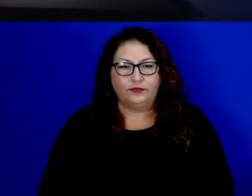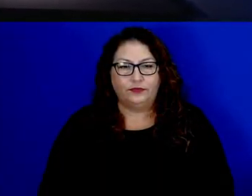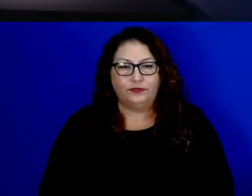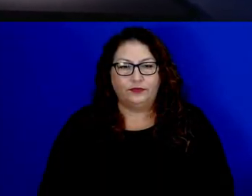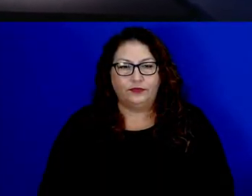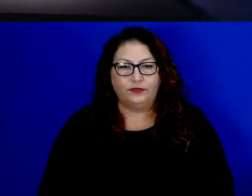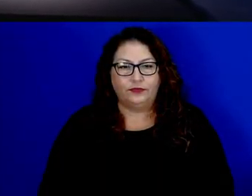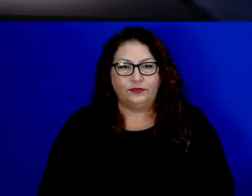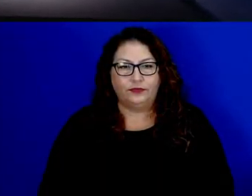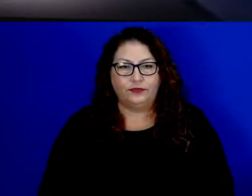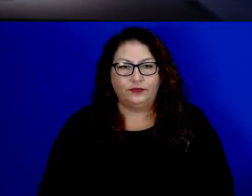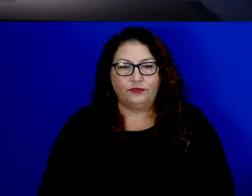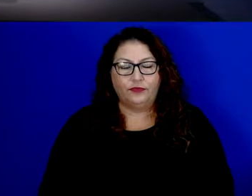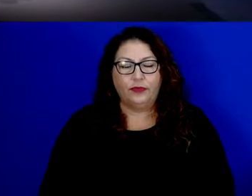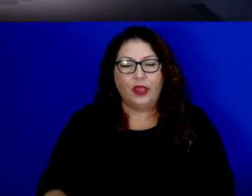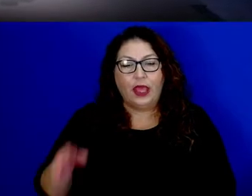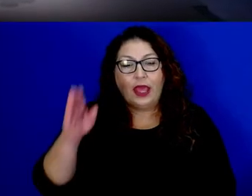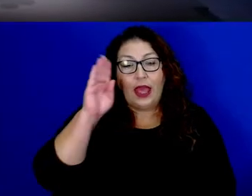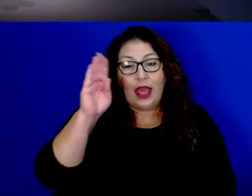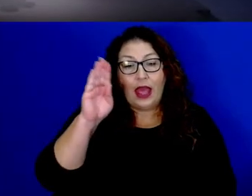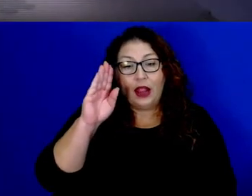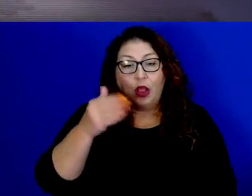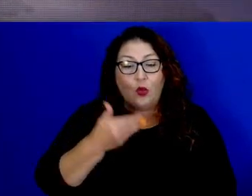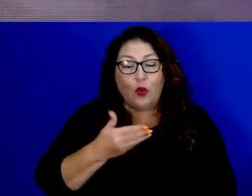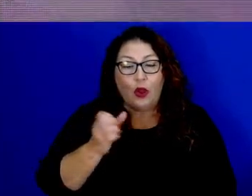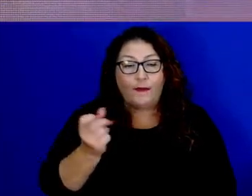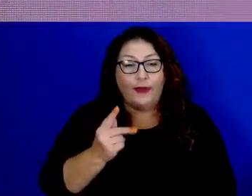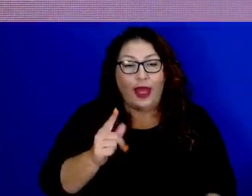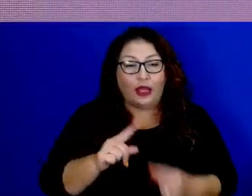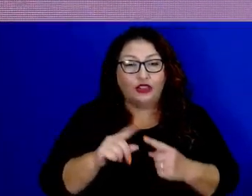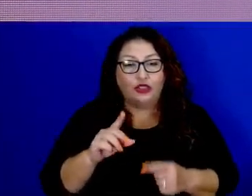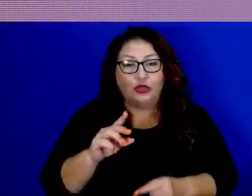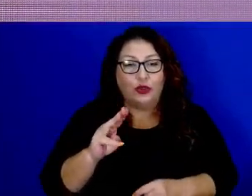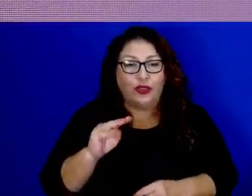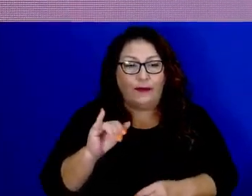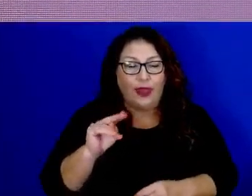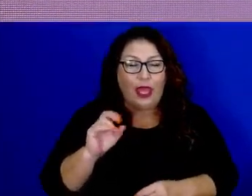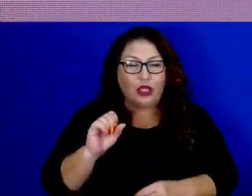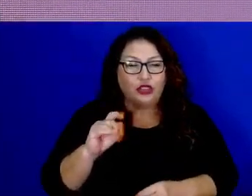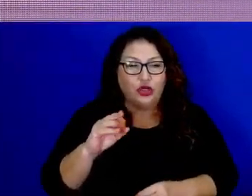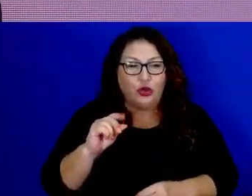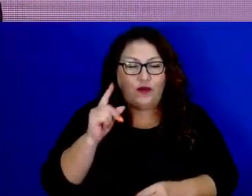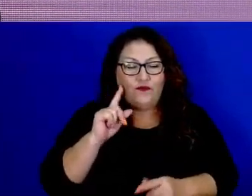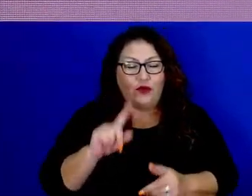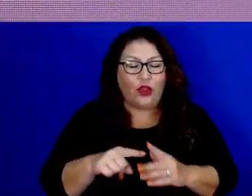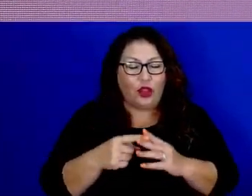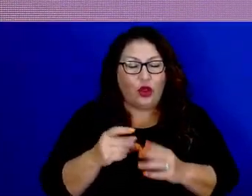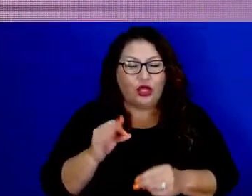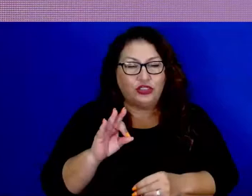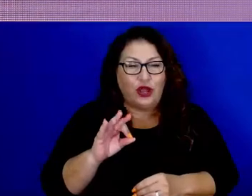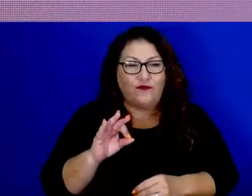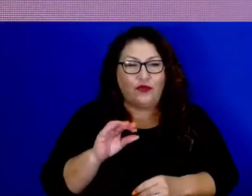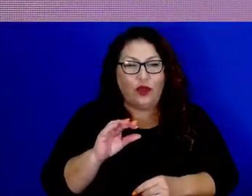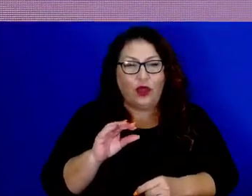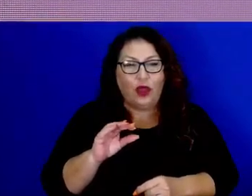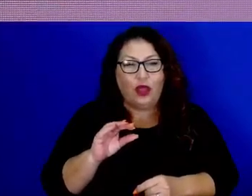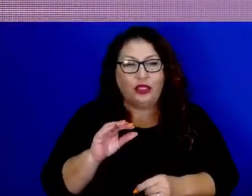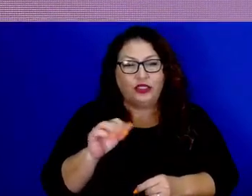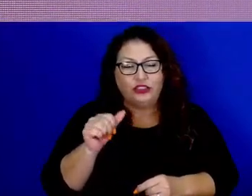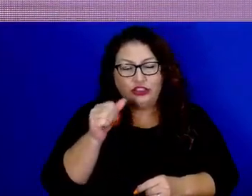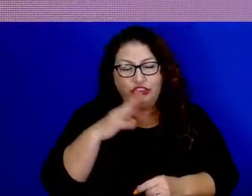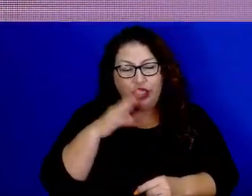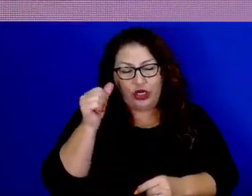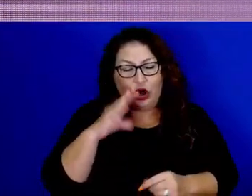Hello there and welcome back to the main studio for the launch of the Gender Equality Index for 2021. I hope you enjoyed the other two